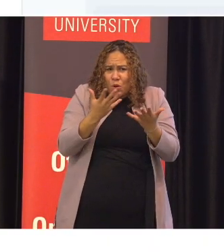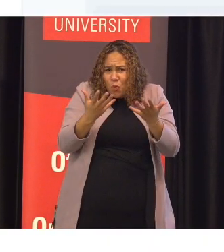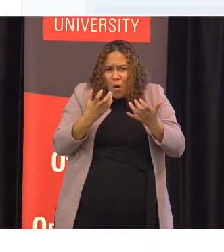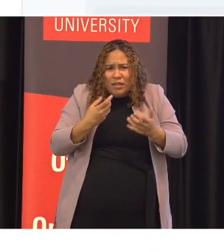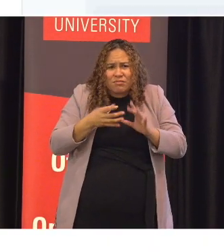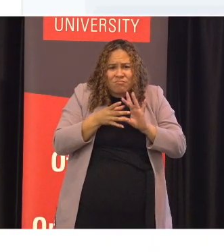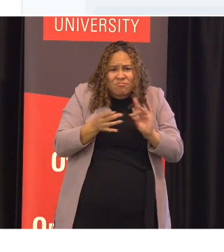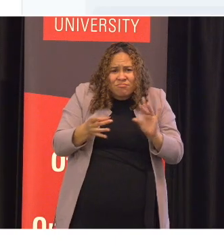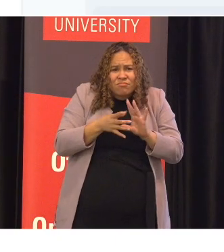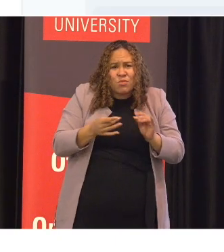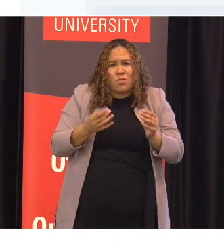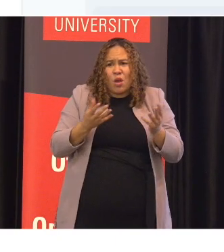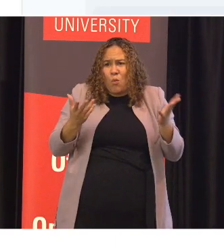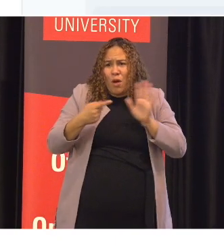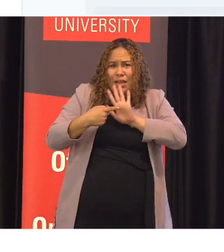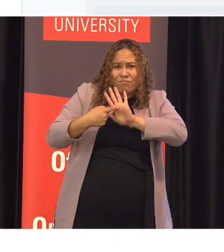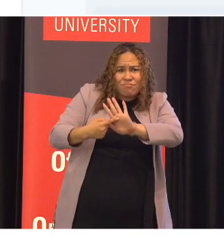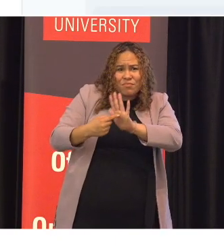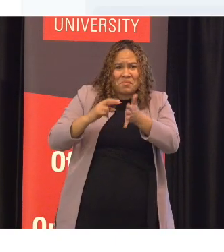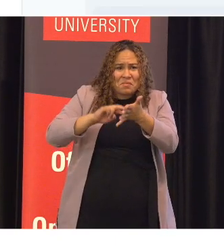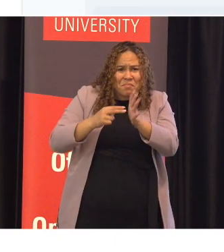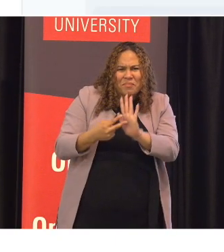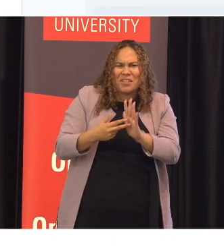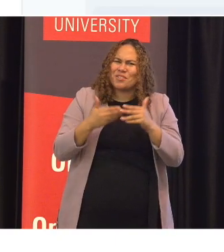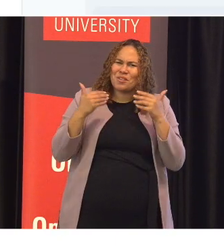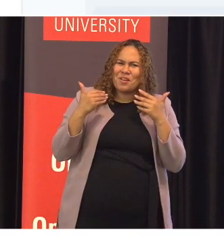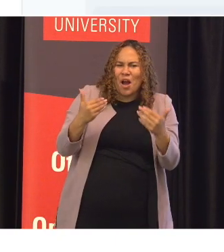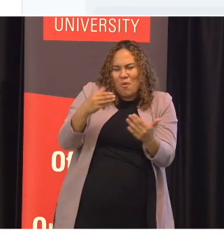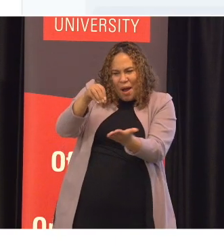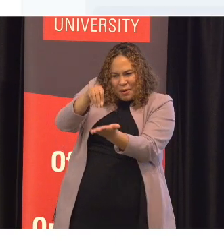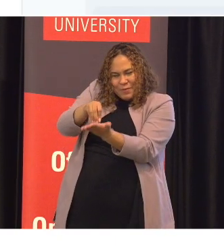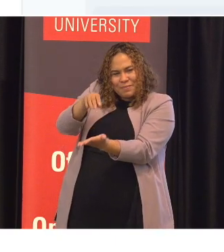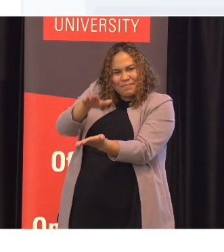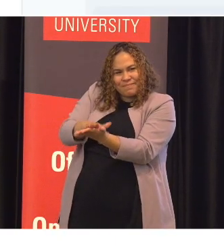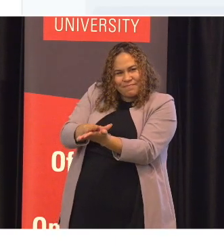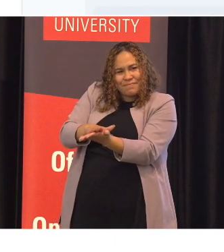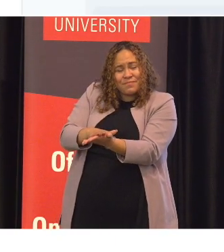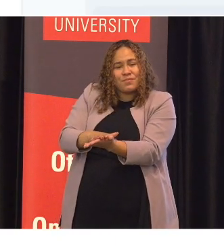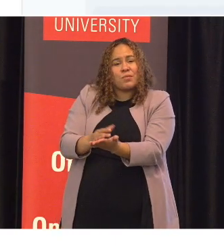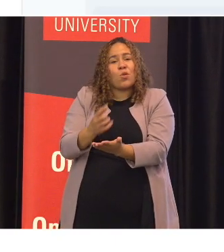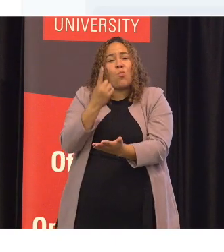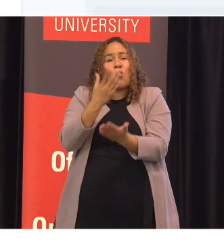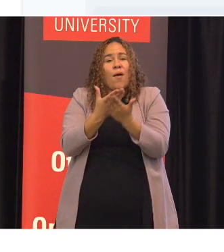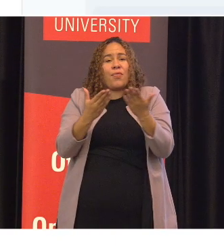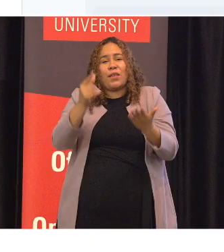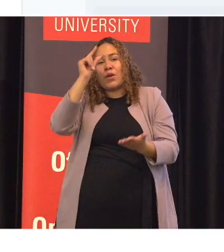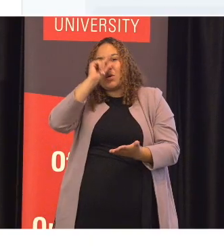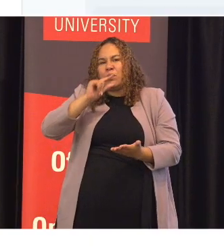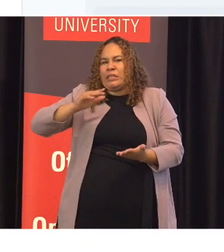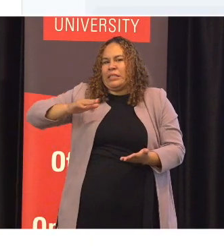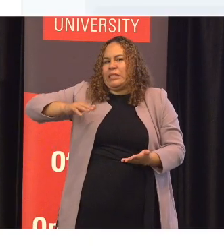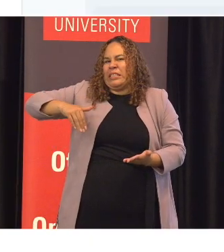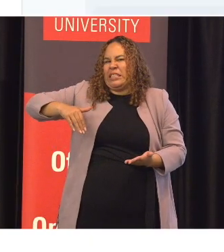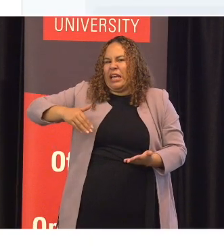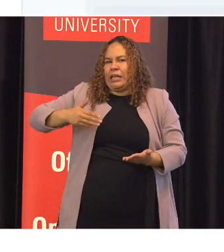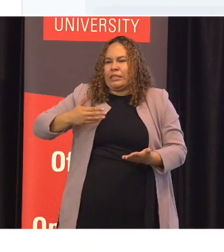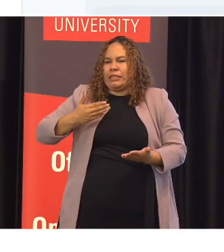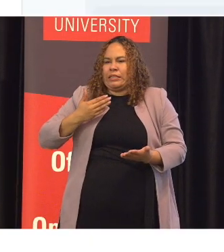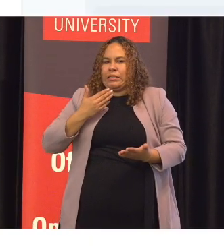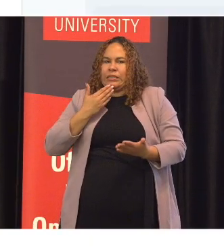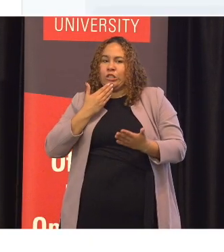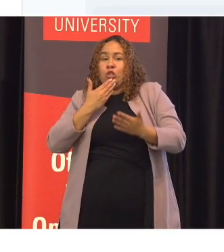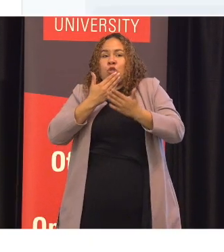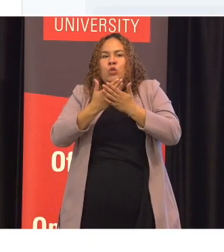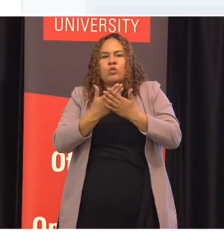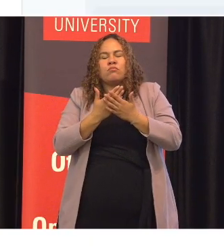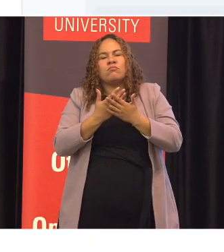and what it represents. Go ahead and put it in there. One of the things Google has not done so well is given